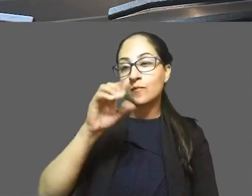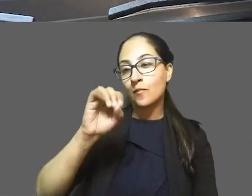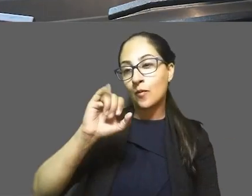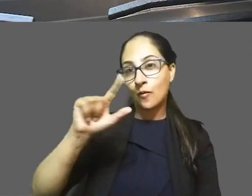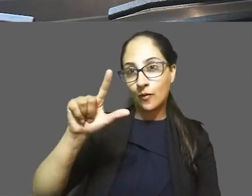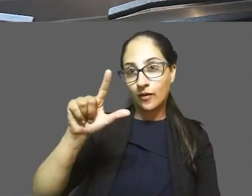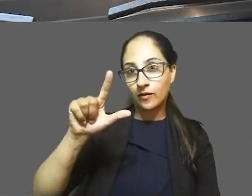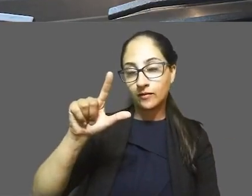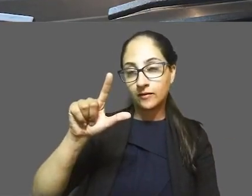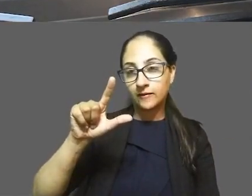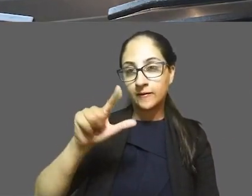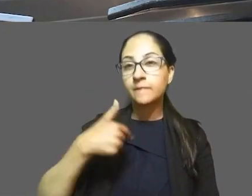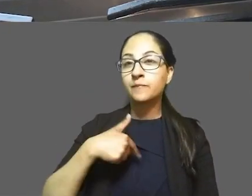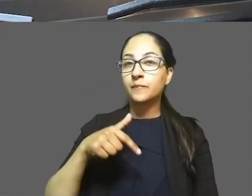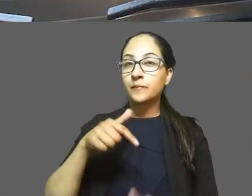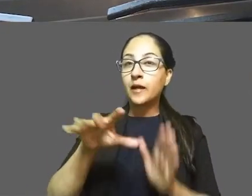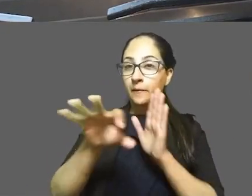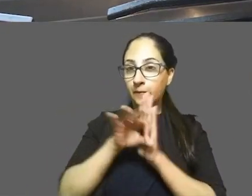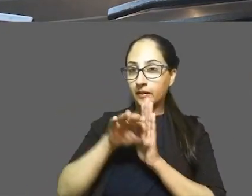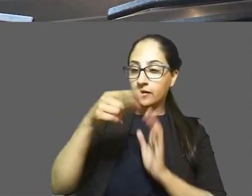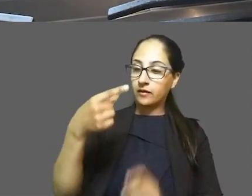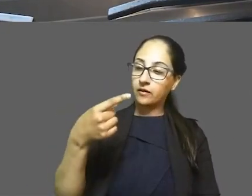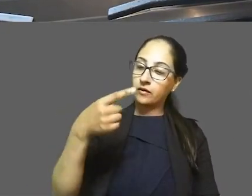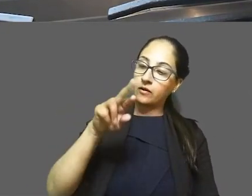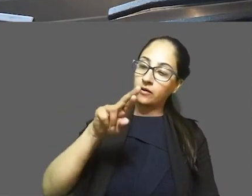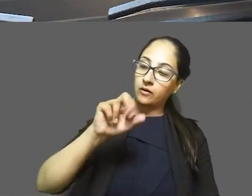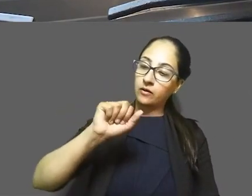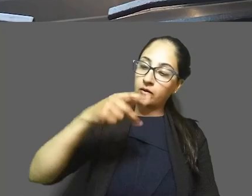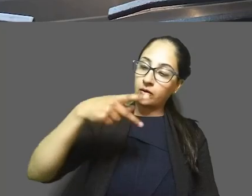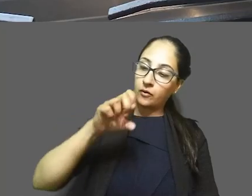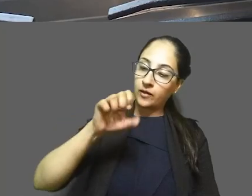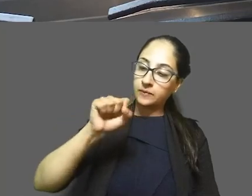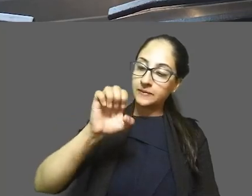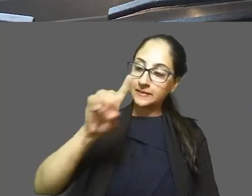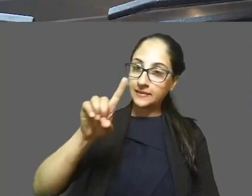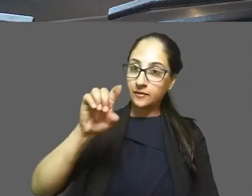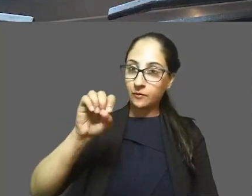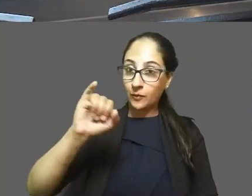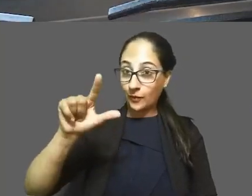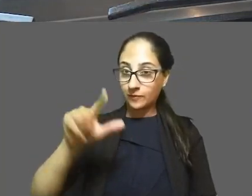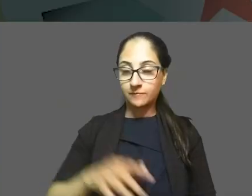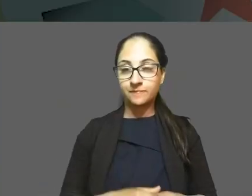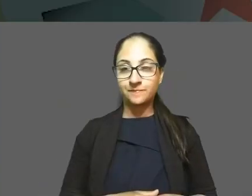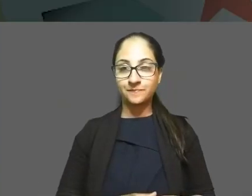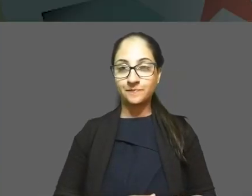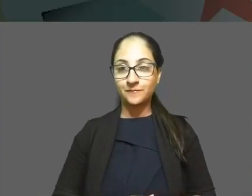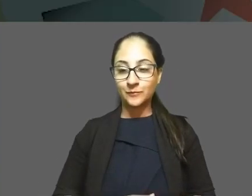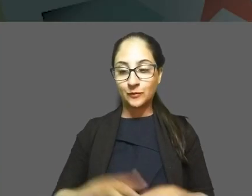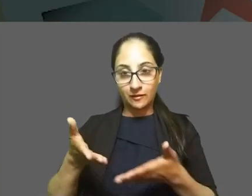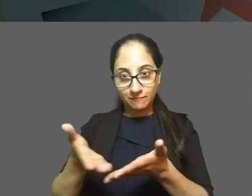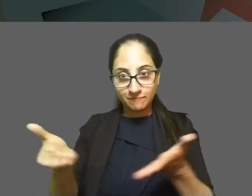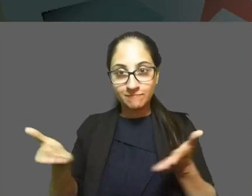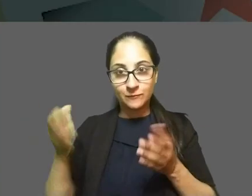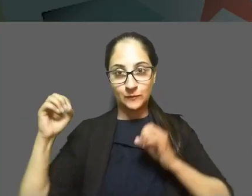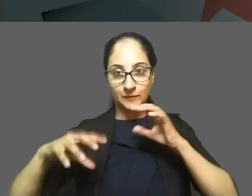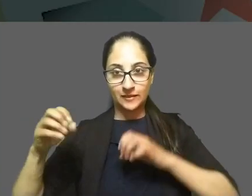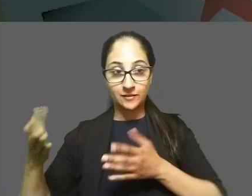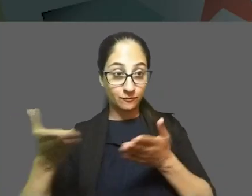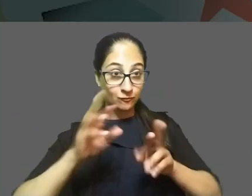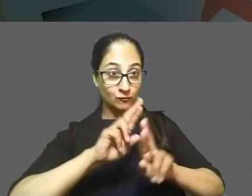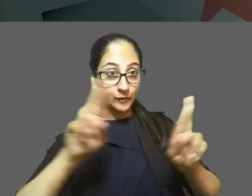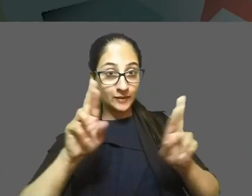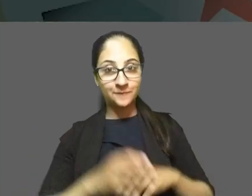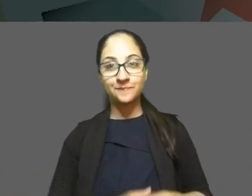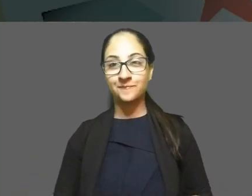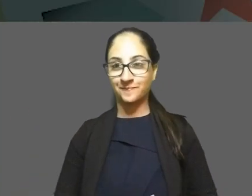And of course, we have some cooking oil. I've opted for grapeseed oil here. So, Ziana, are you